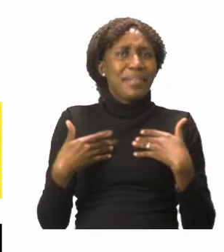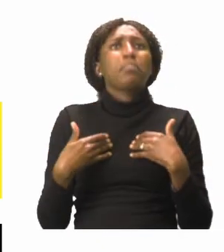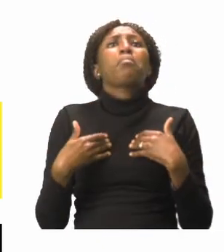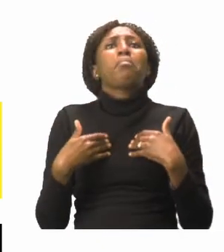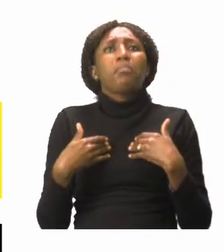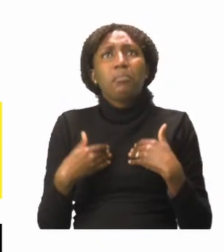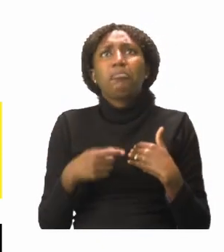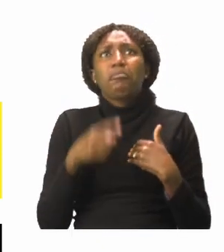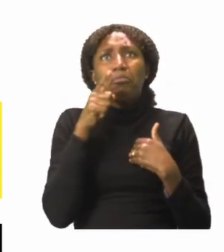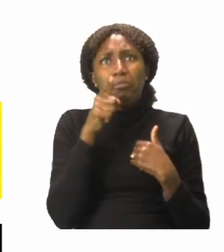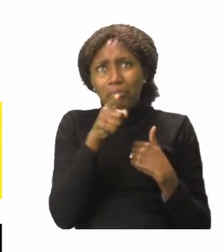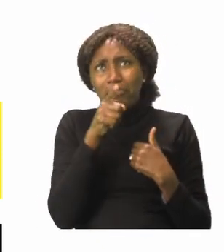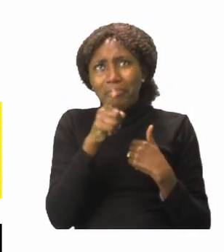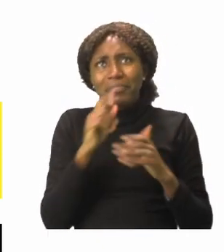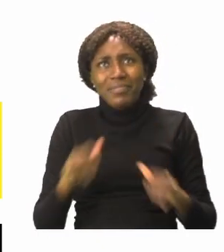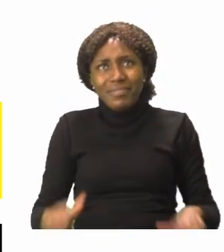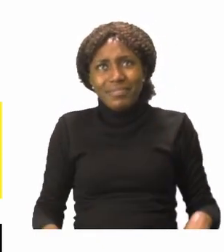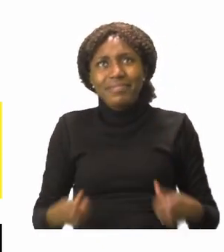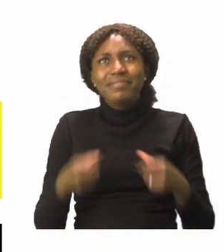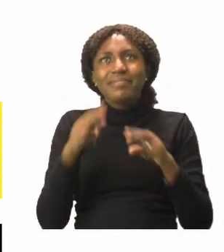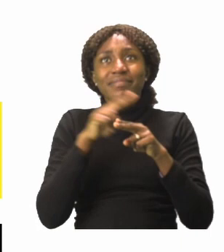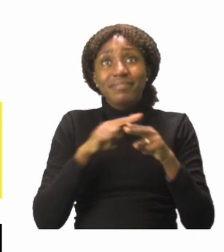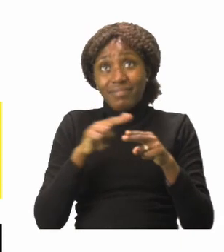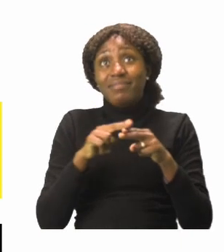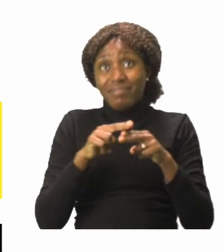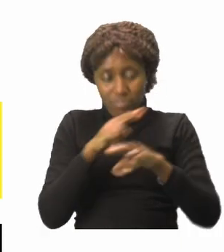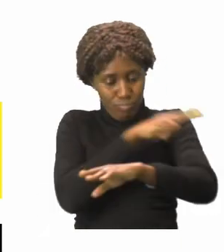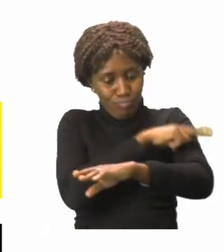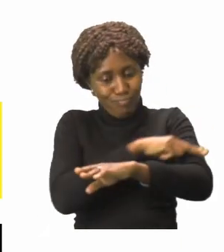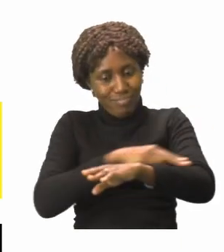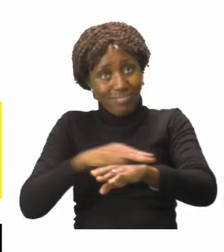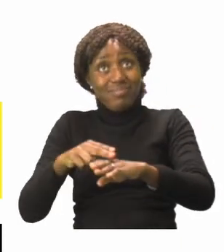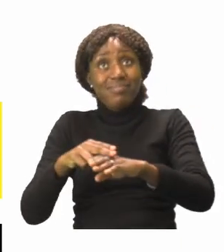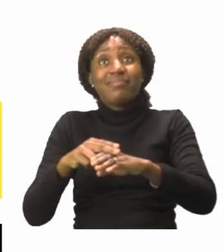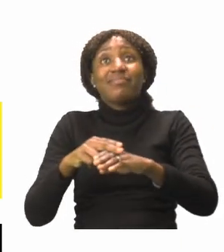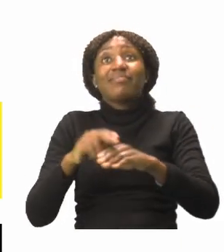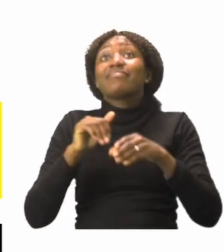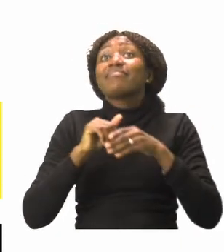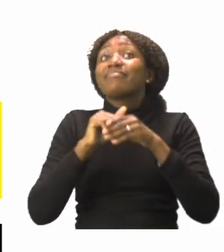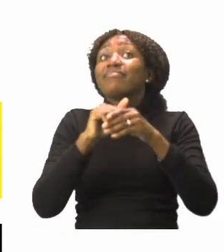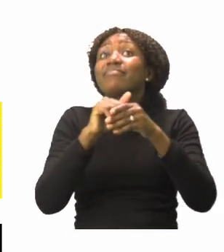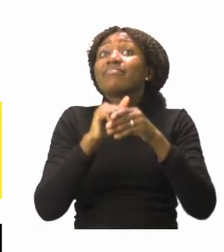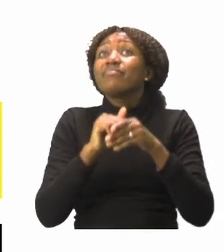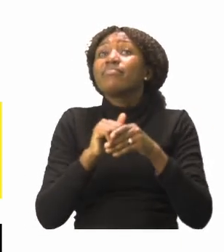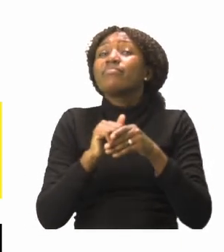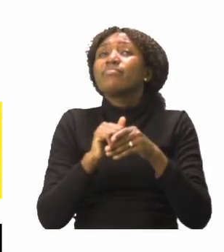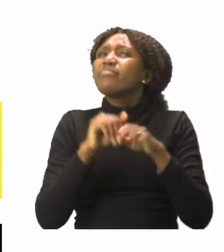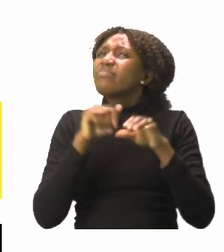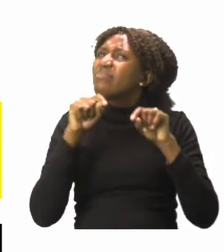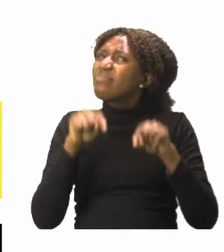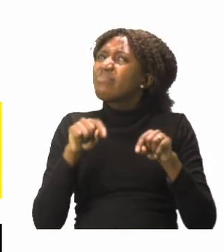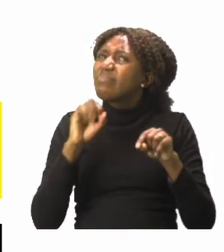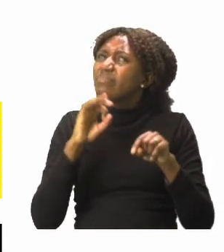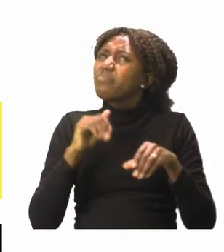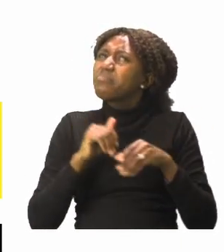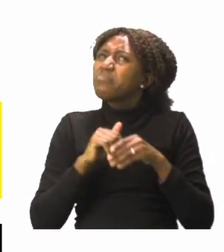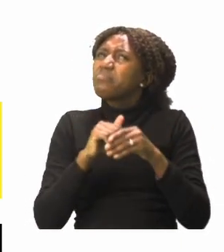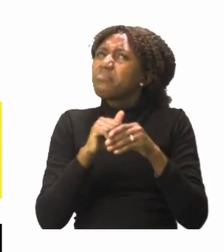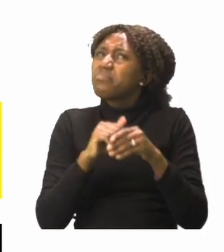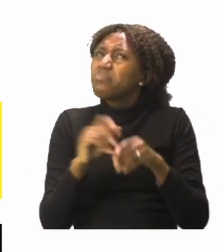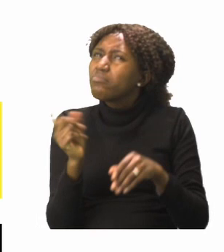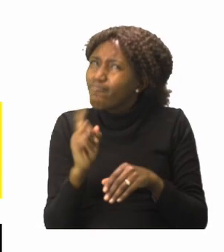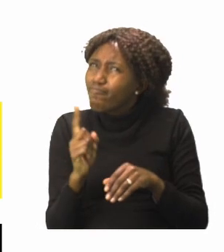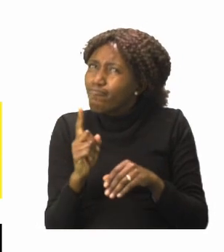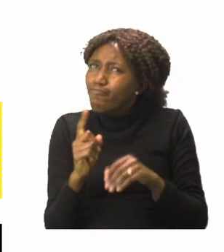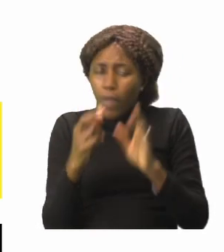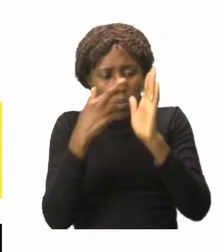the transport that is on the road. And every time we're on the road, boys and girls, there are rules